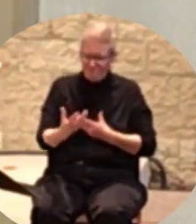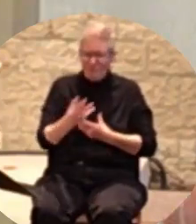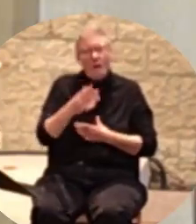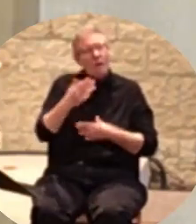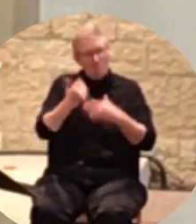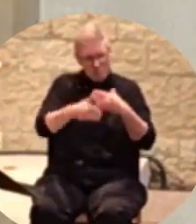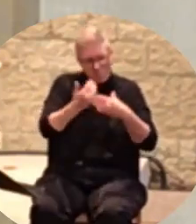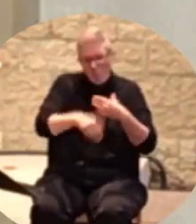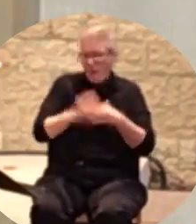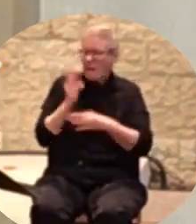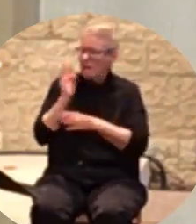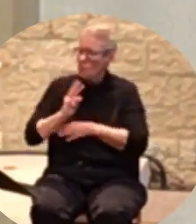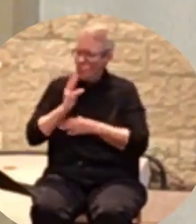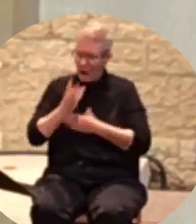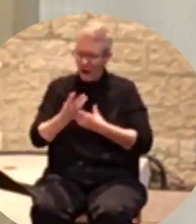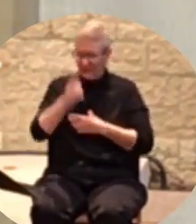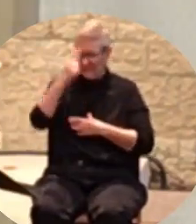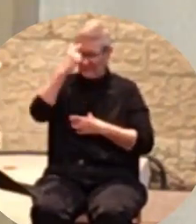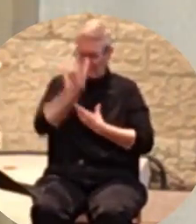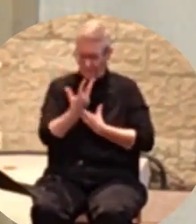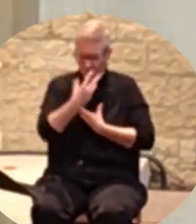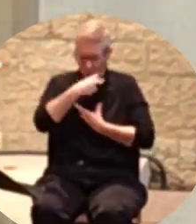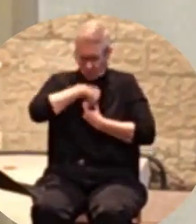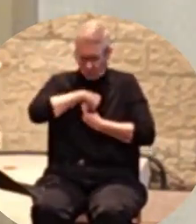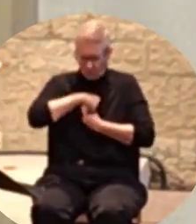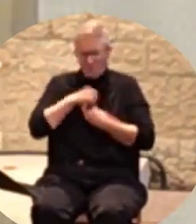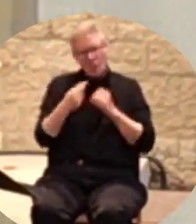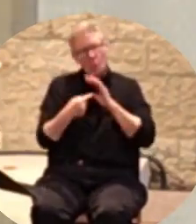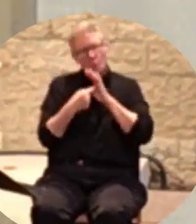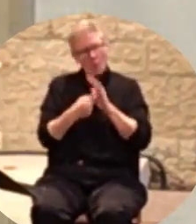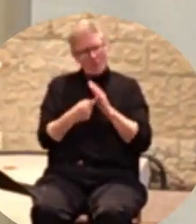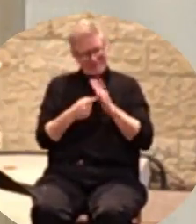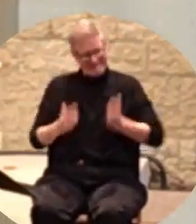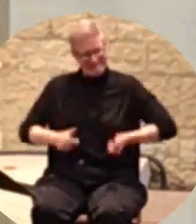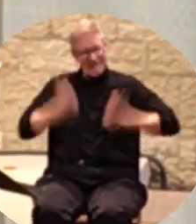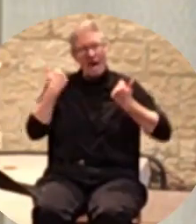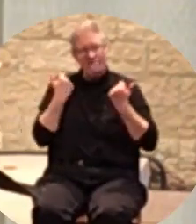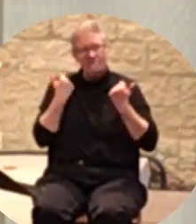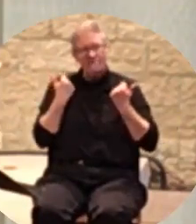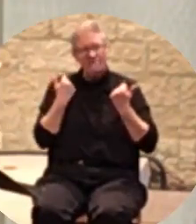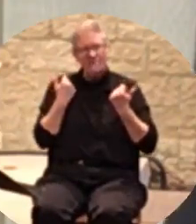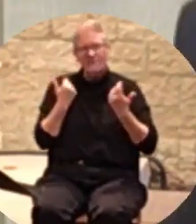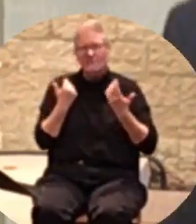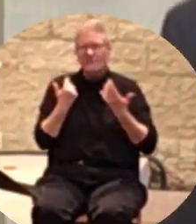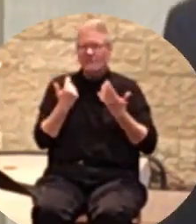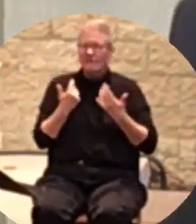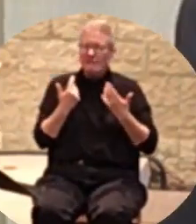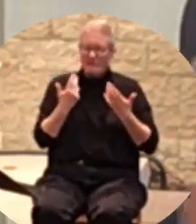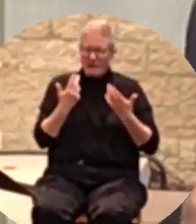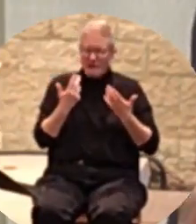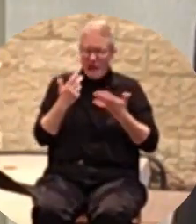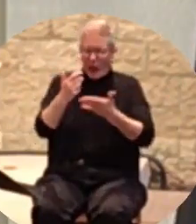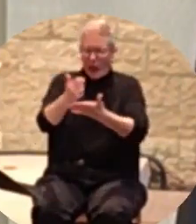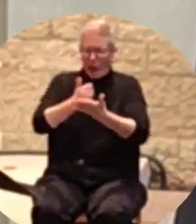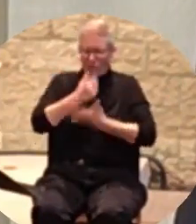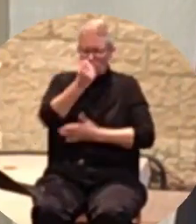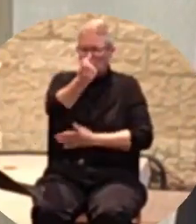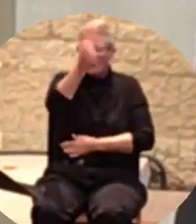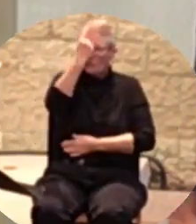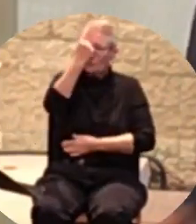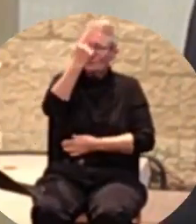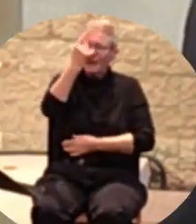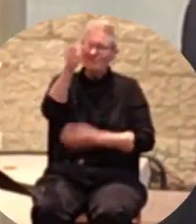wine representing substance and representing life and knowing our oneness with that divine